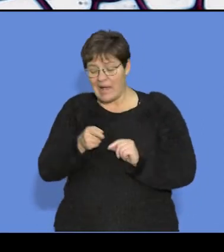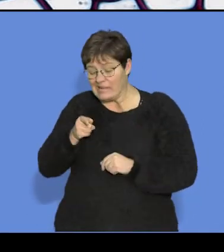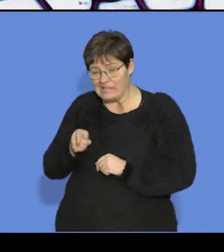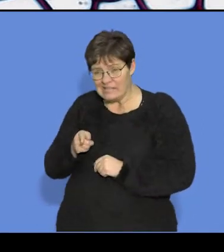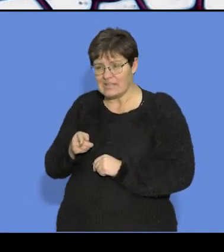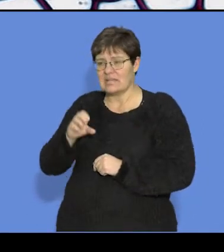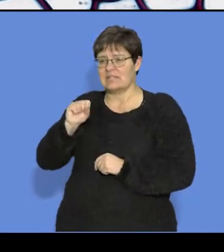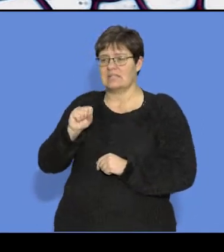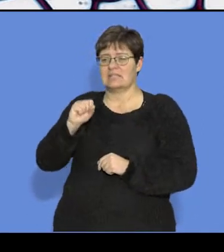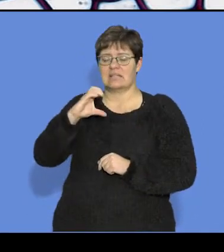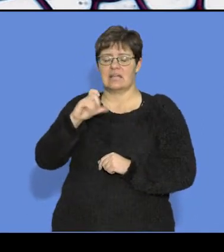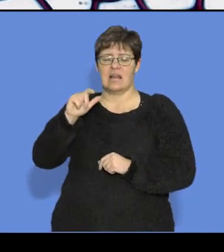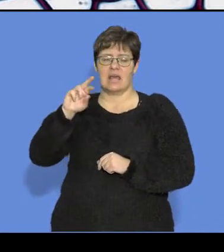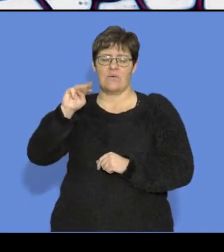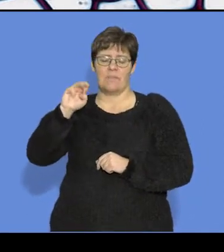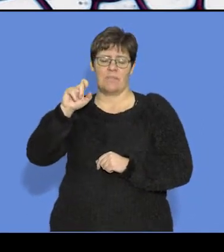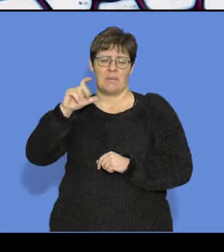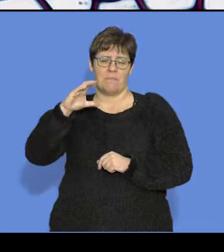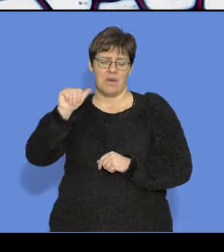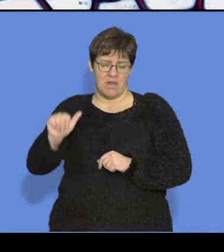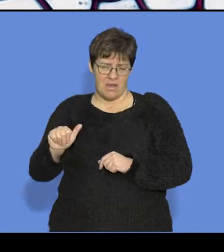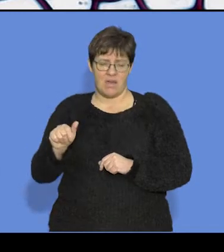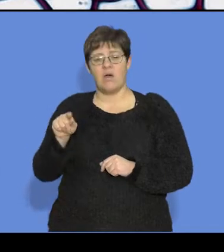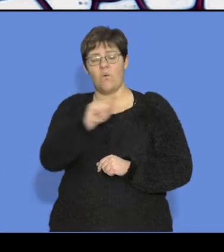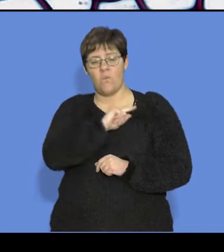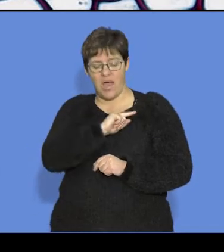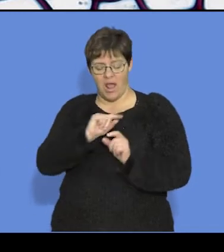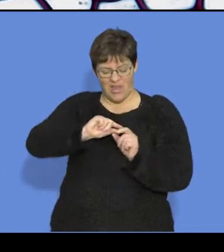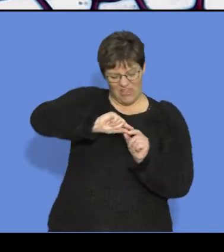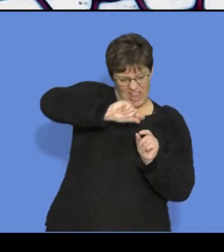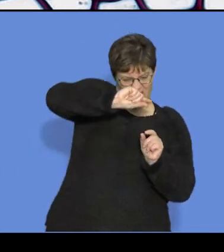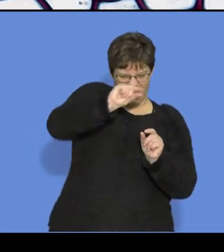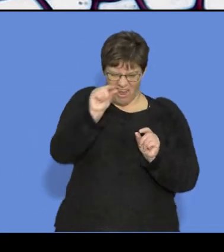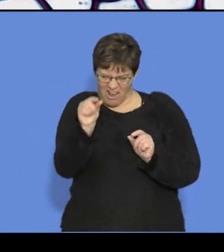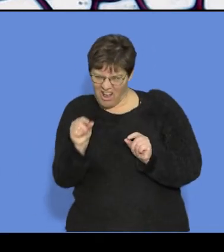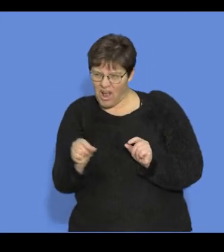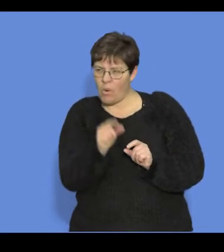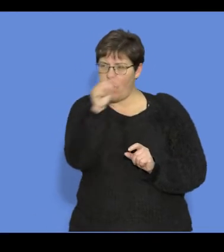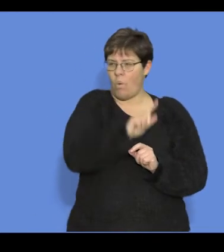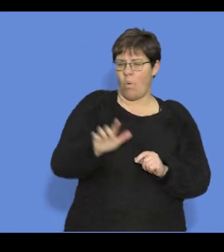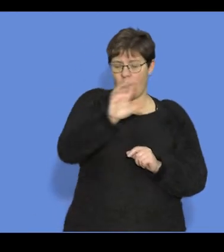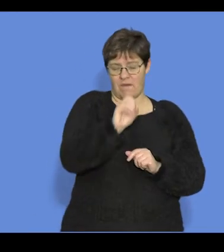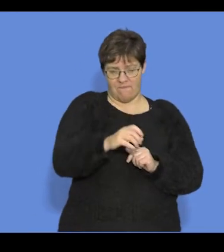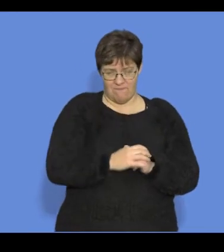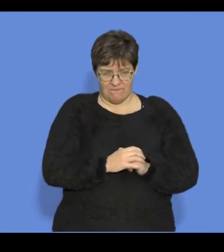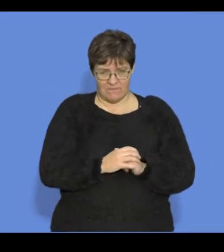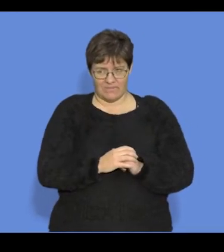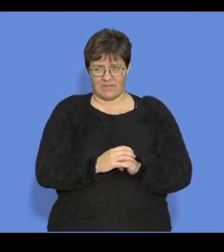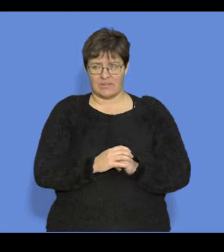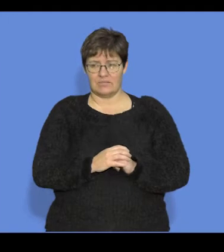sclerenchyma cells because you can quite clearly see all of the extremely thick